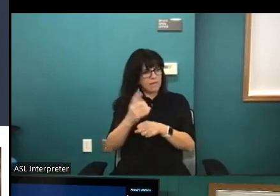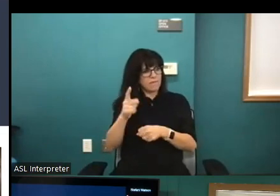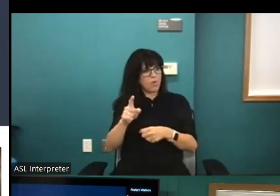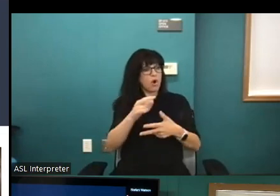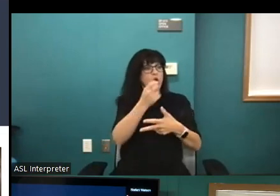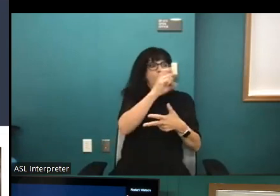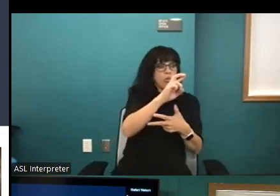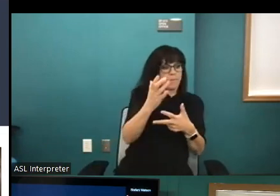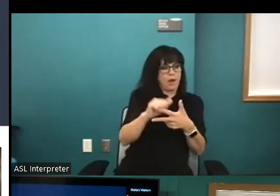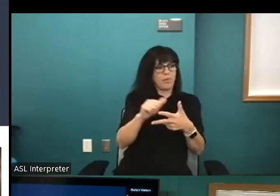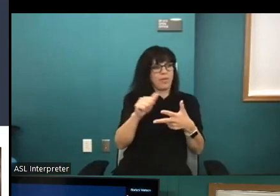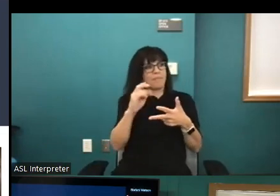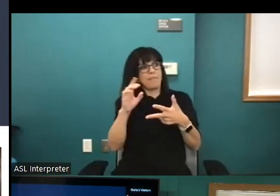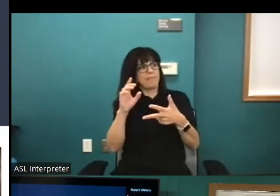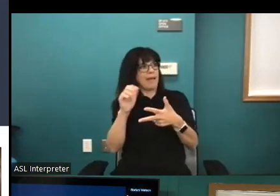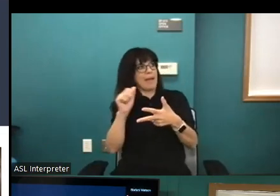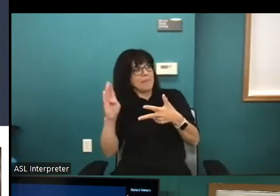versus? You're welcome. Cordingly.